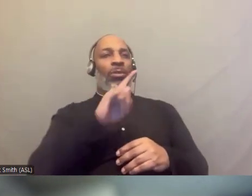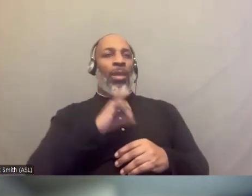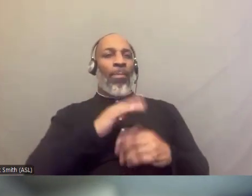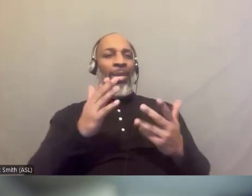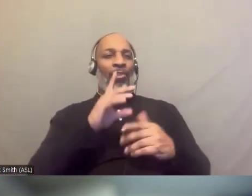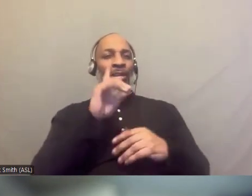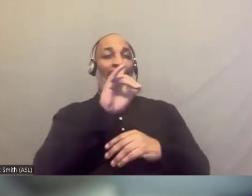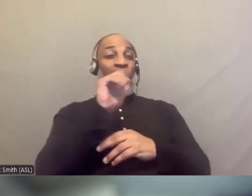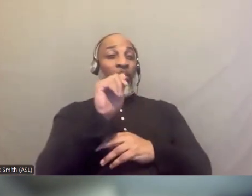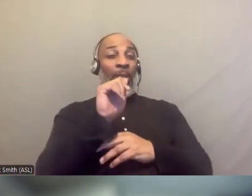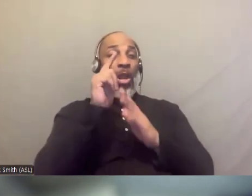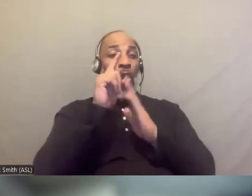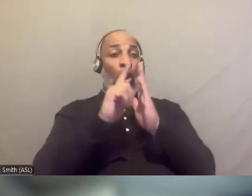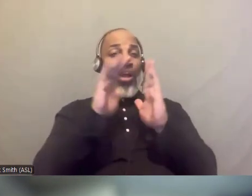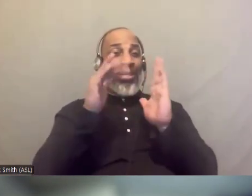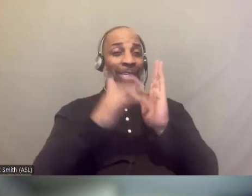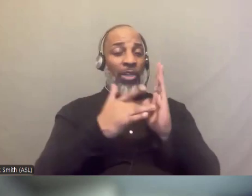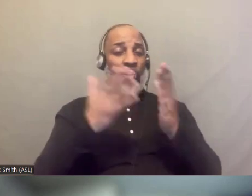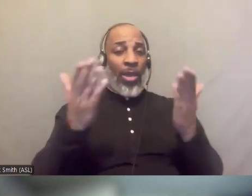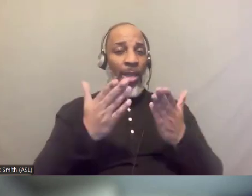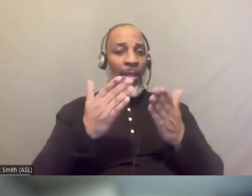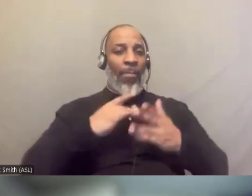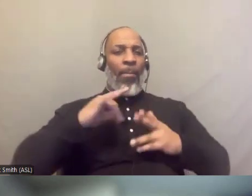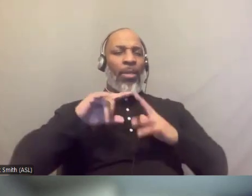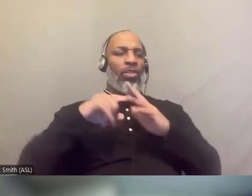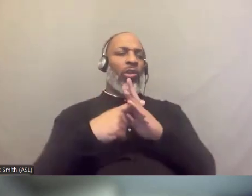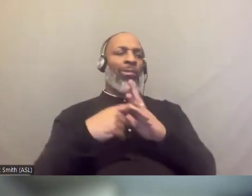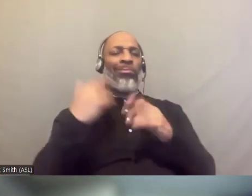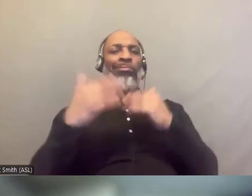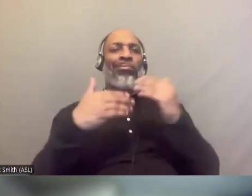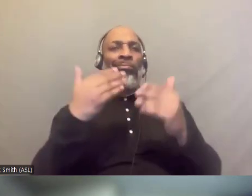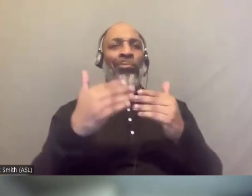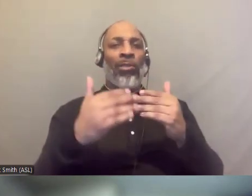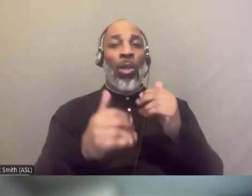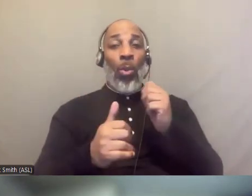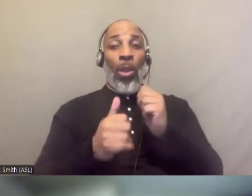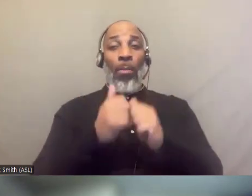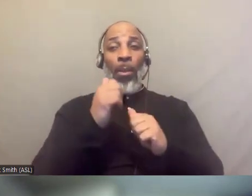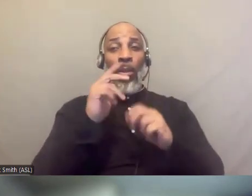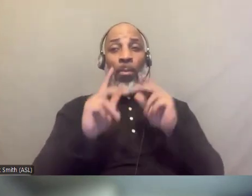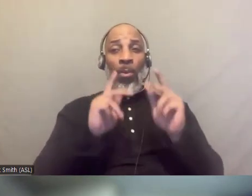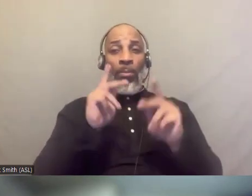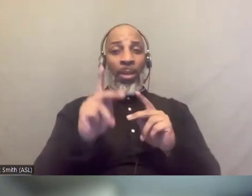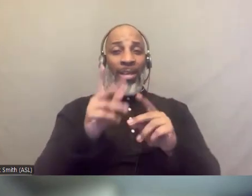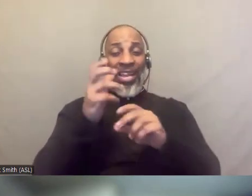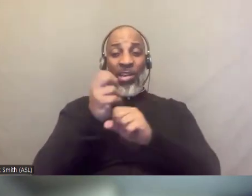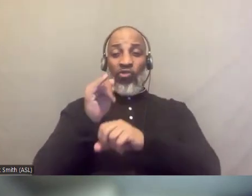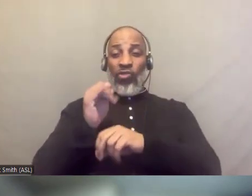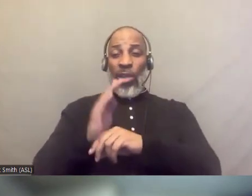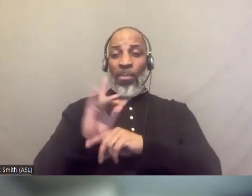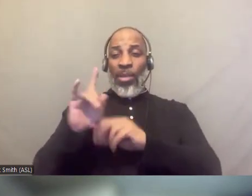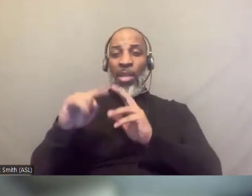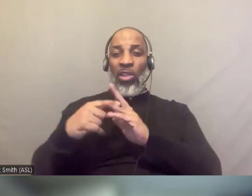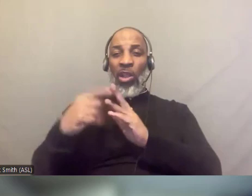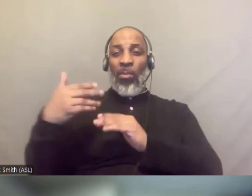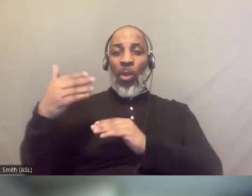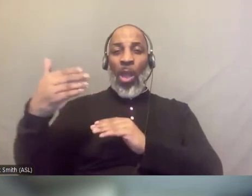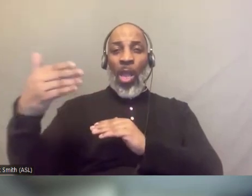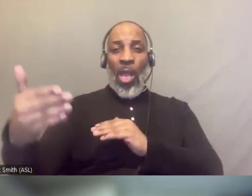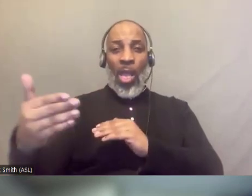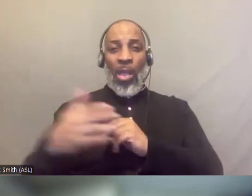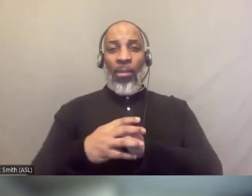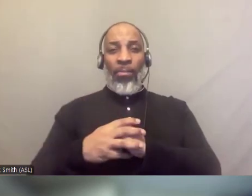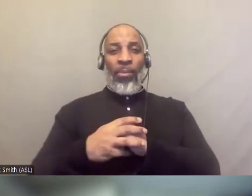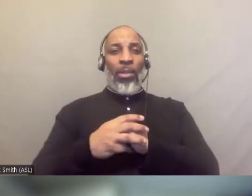Center. And I'll start off, when most people get a job, they start the process by a series